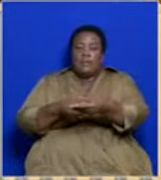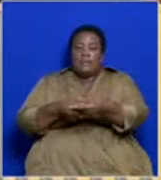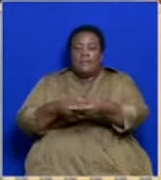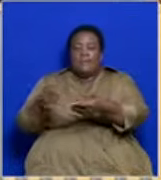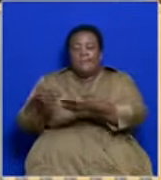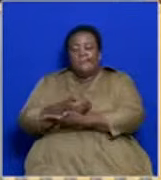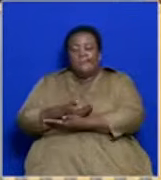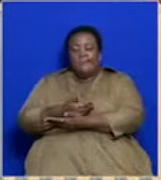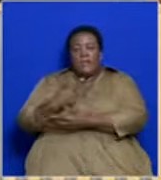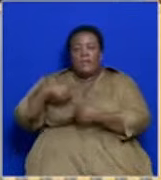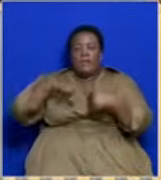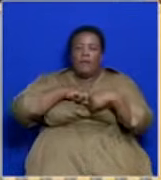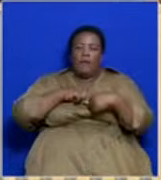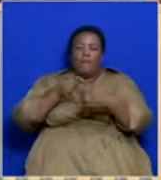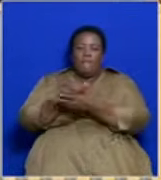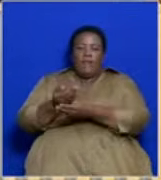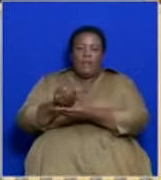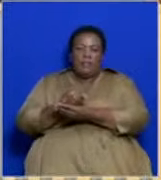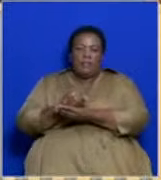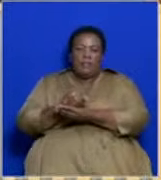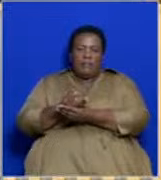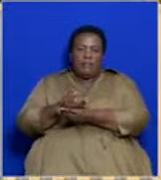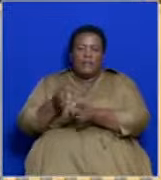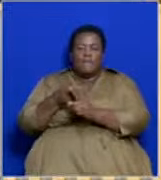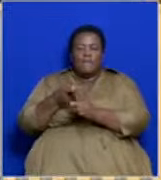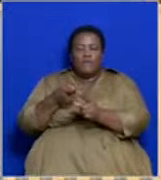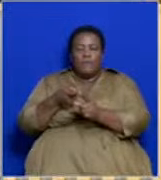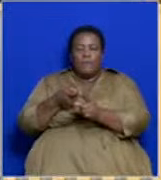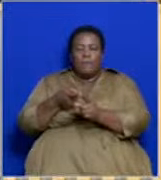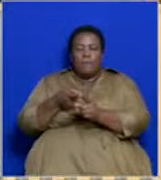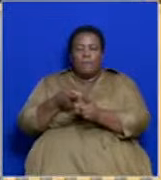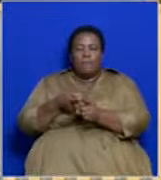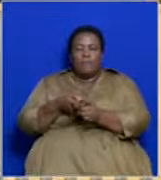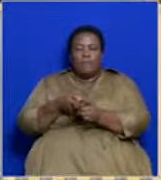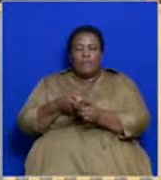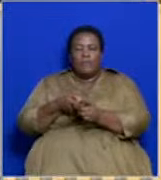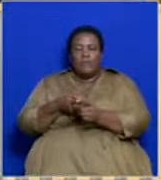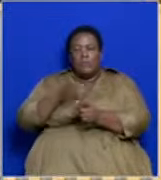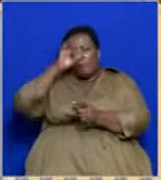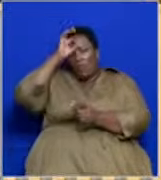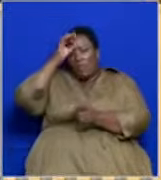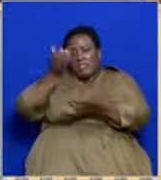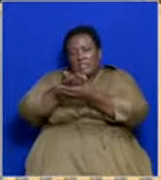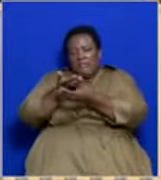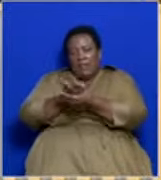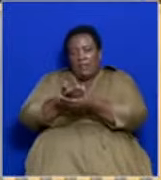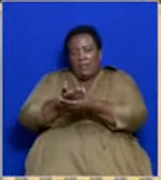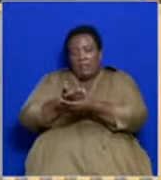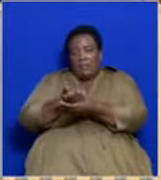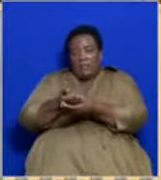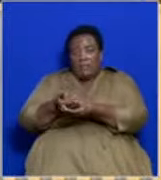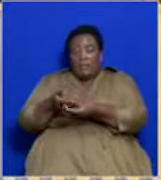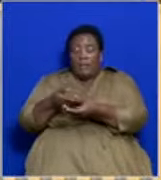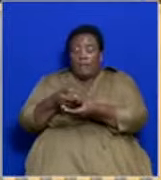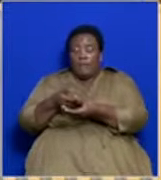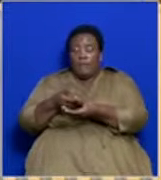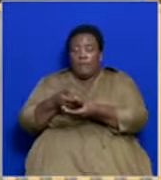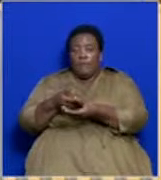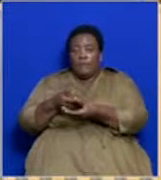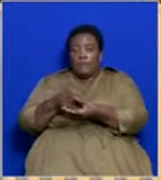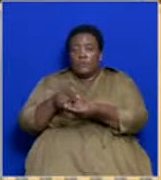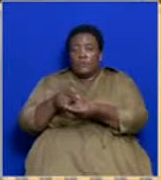docket. If I may update your files, with the missing